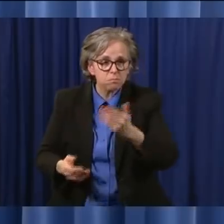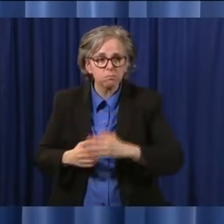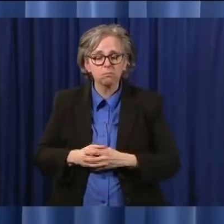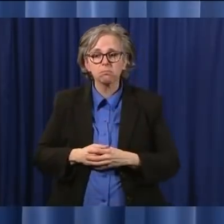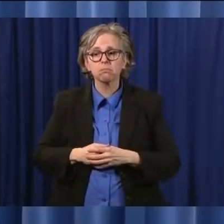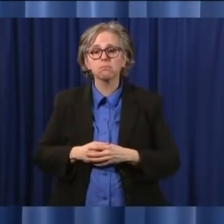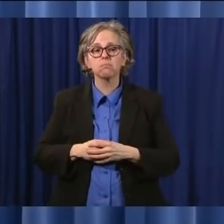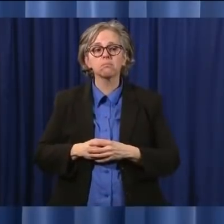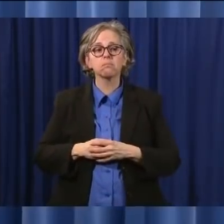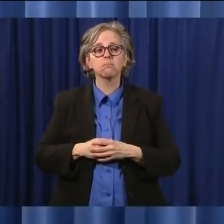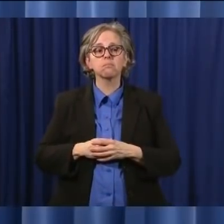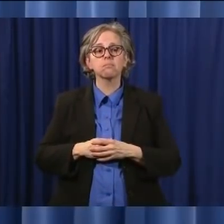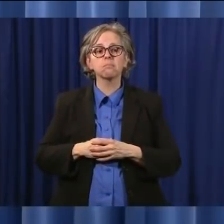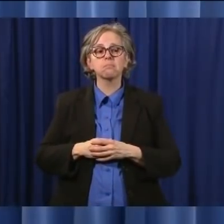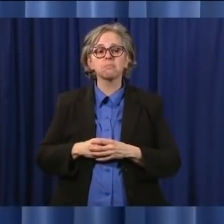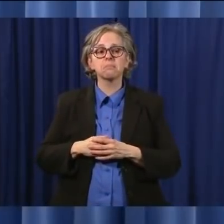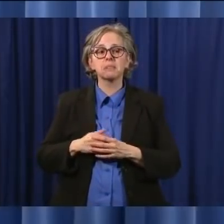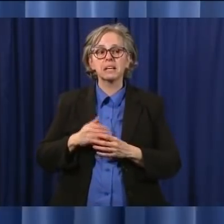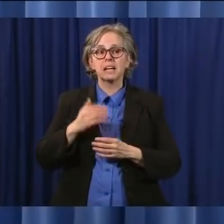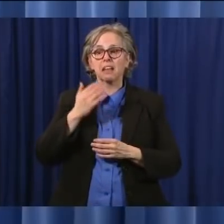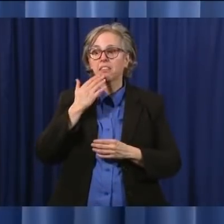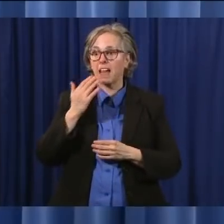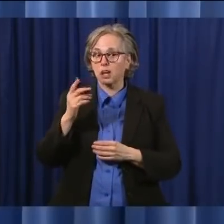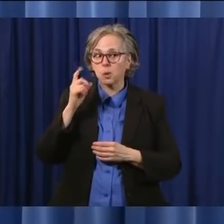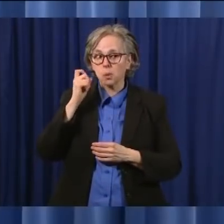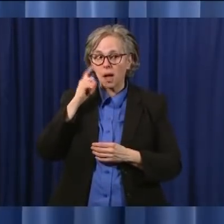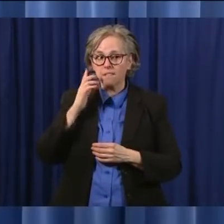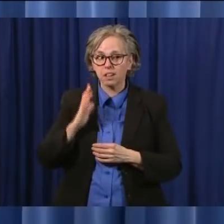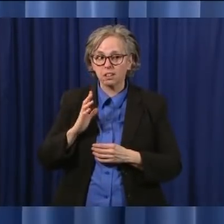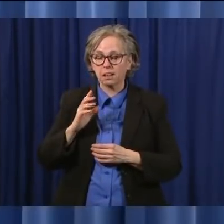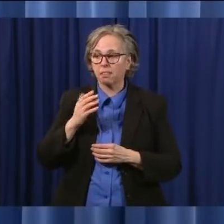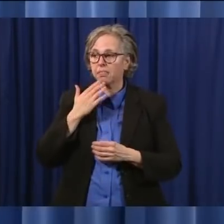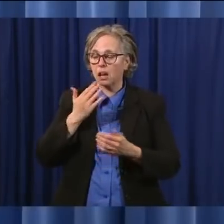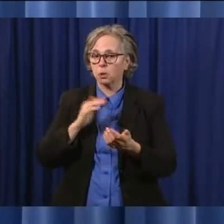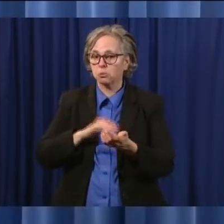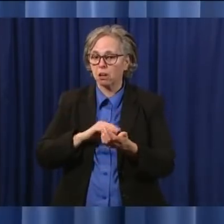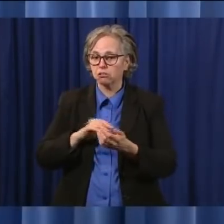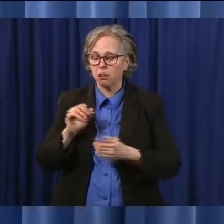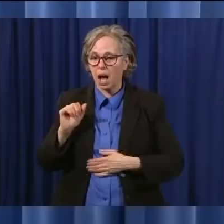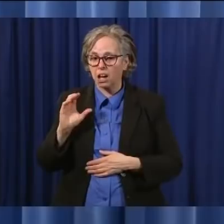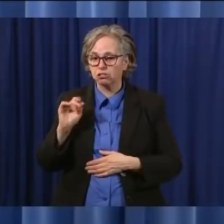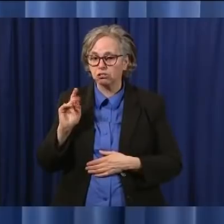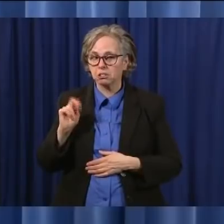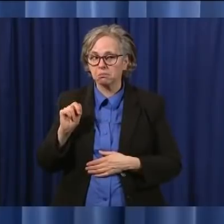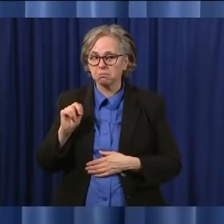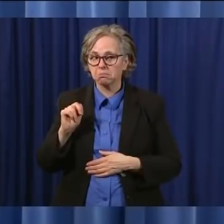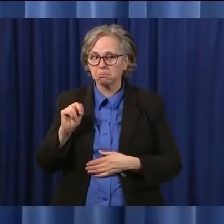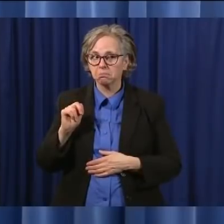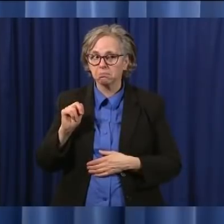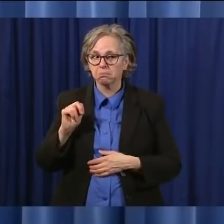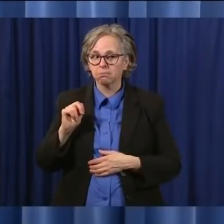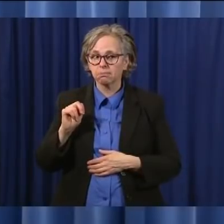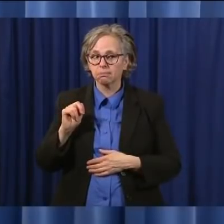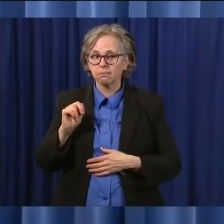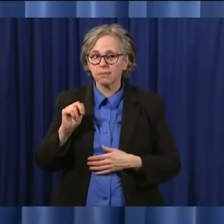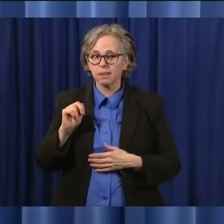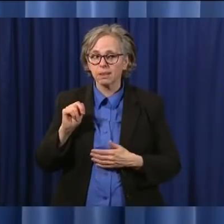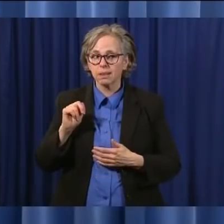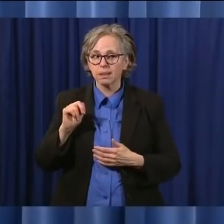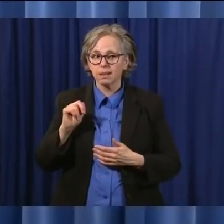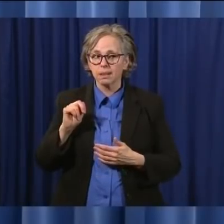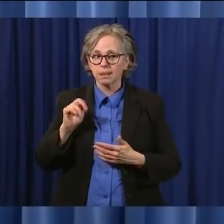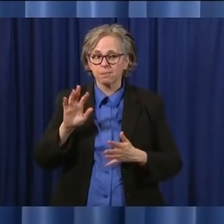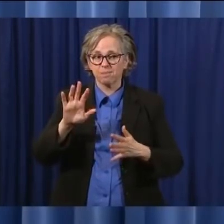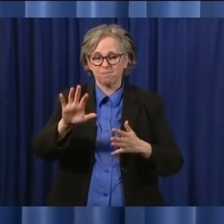Thank you, Governor, and thank you, Dr. Acton. So, you know, I echo everything that's been said, and